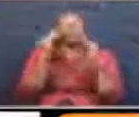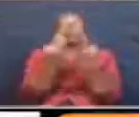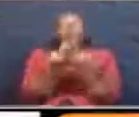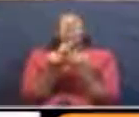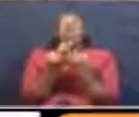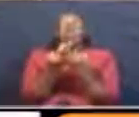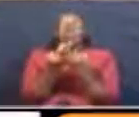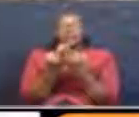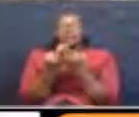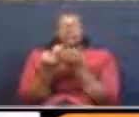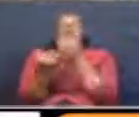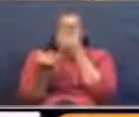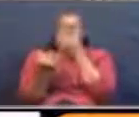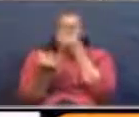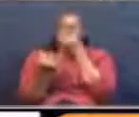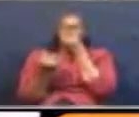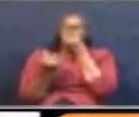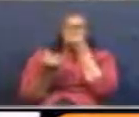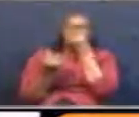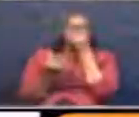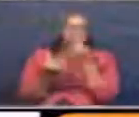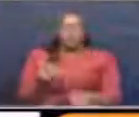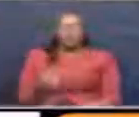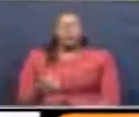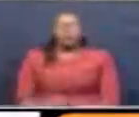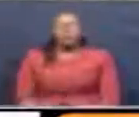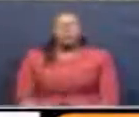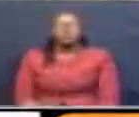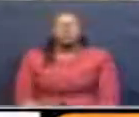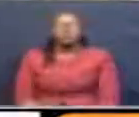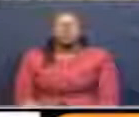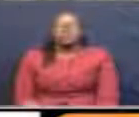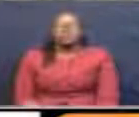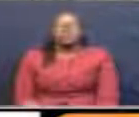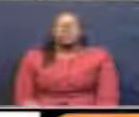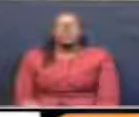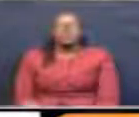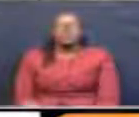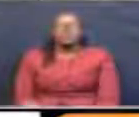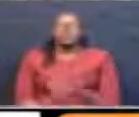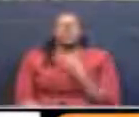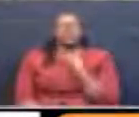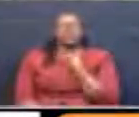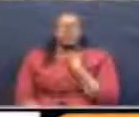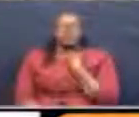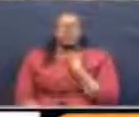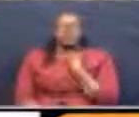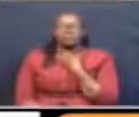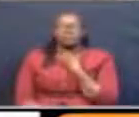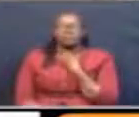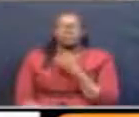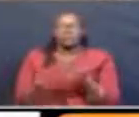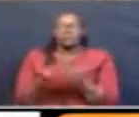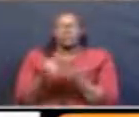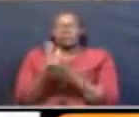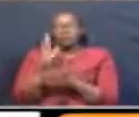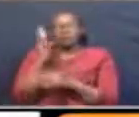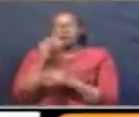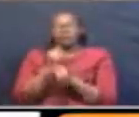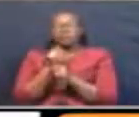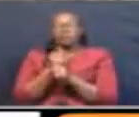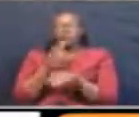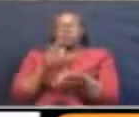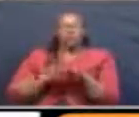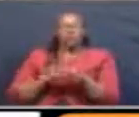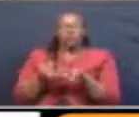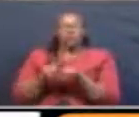333 families. This is the day two of the operation, and more is going to happen for about 2,000 more that we are going to be